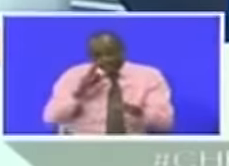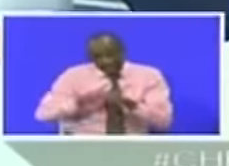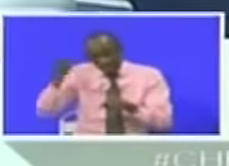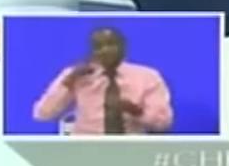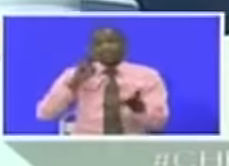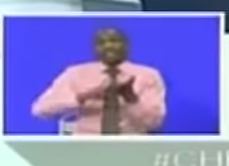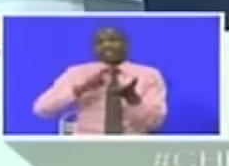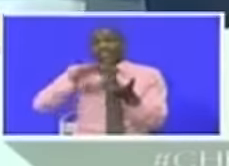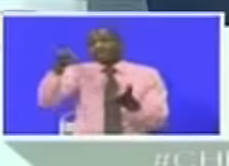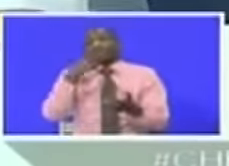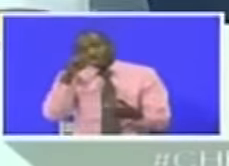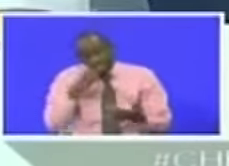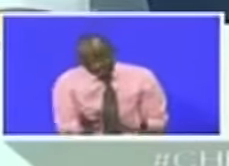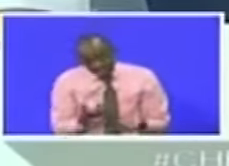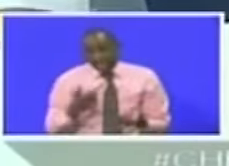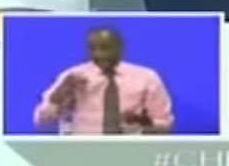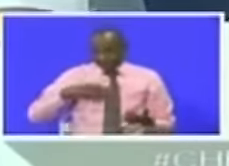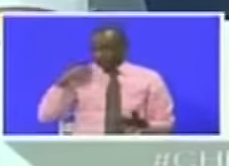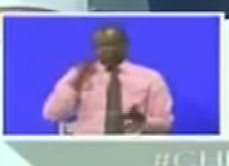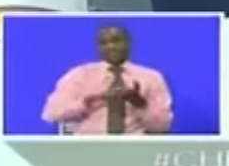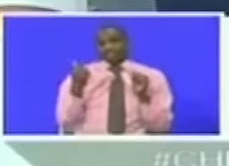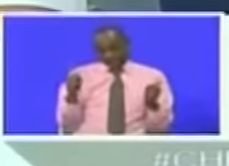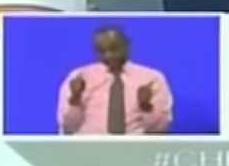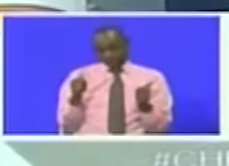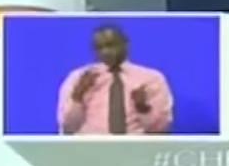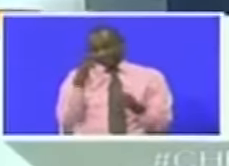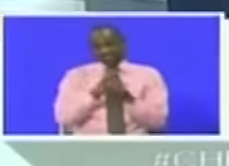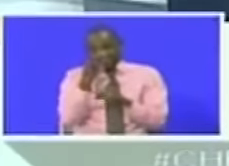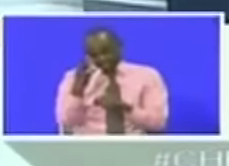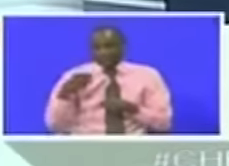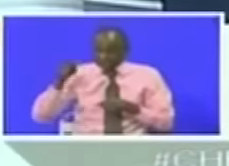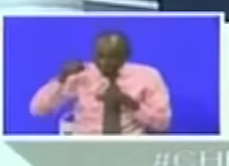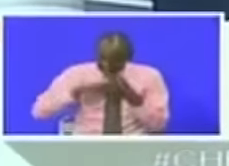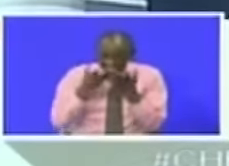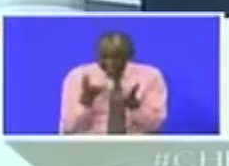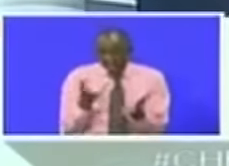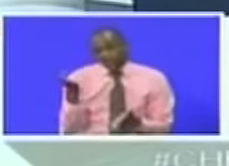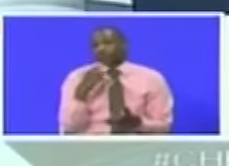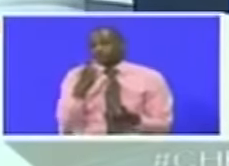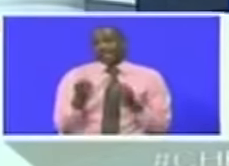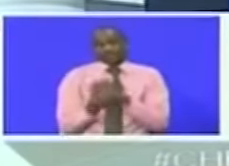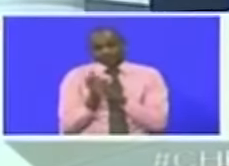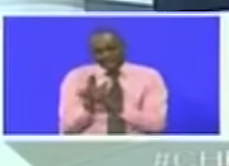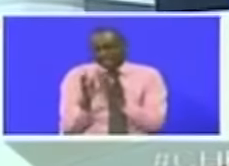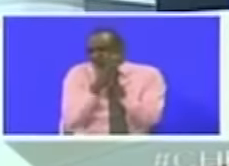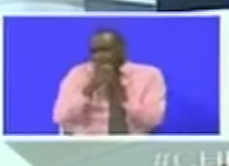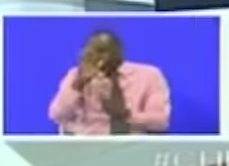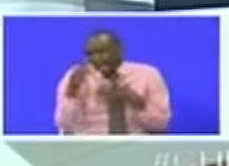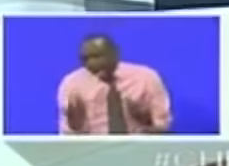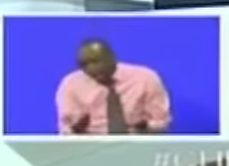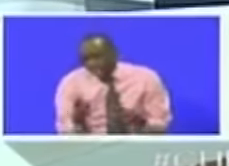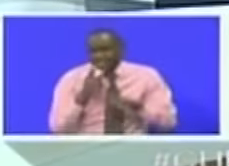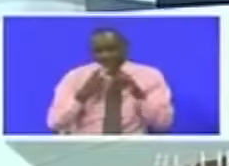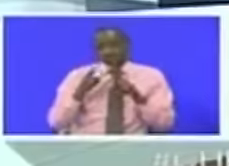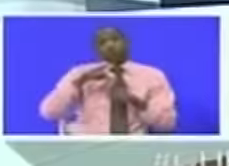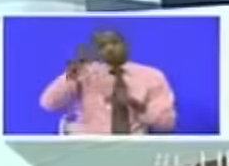get yourself registered. Remember, this is only for those who were not registered in 2013 and didn't participate then. So give us your experiences. Go to